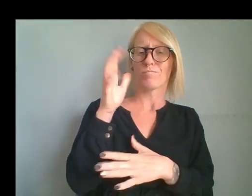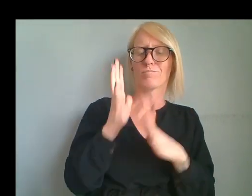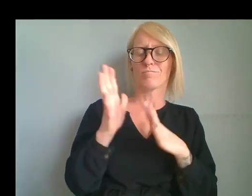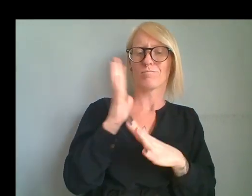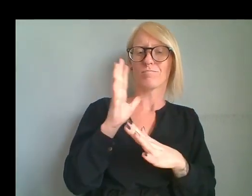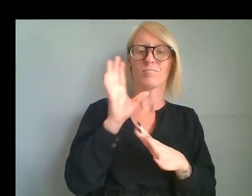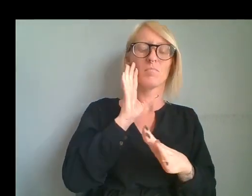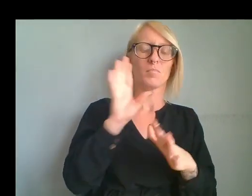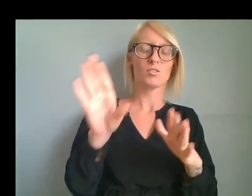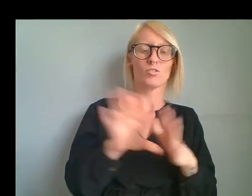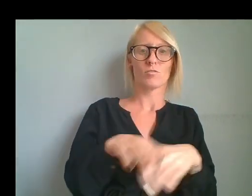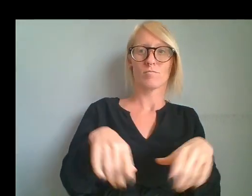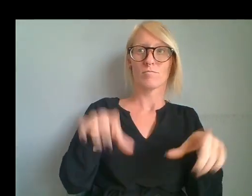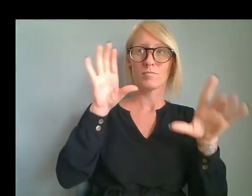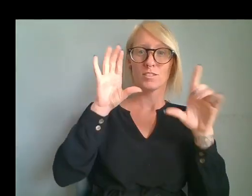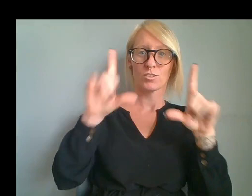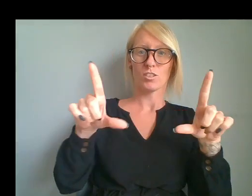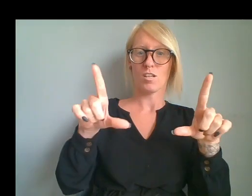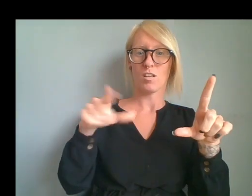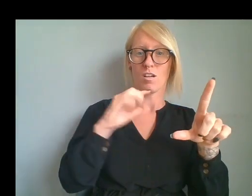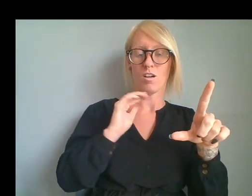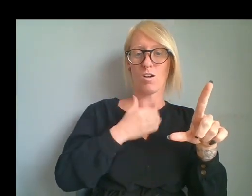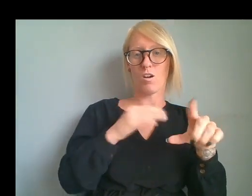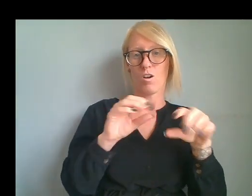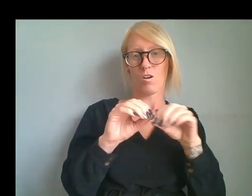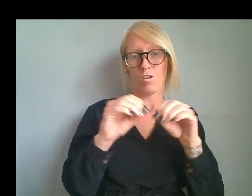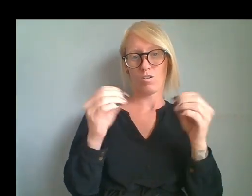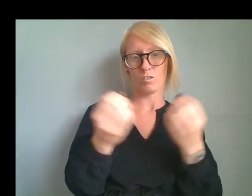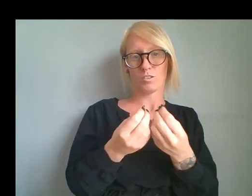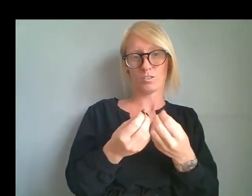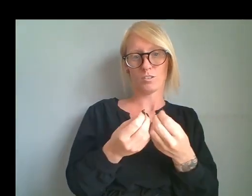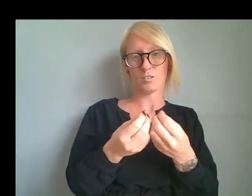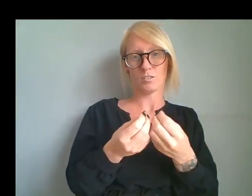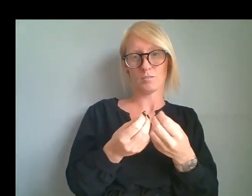screenshot of our page, but just see our logo.